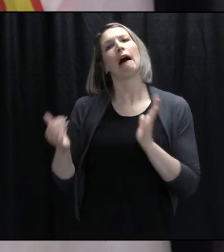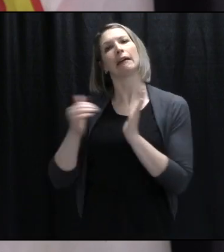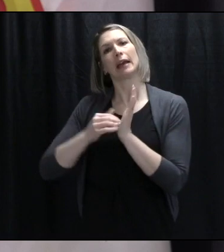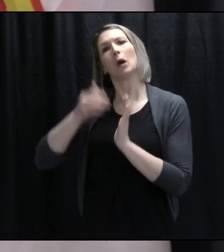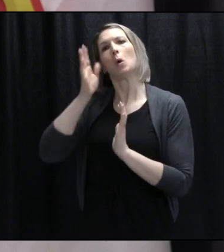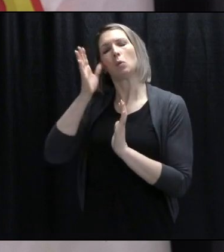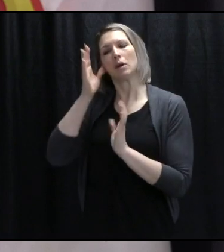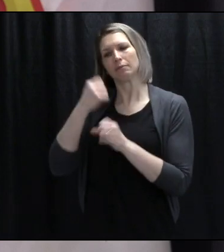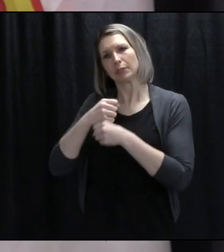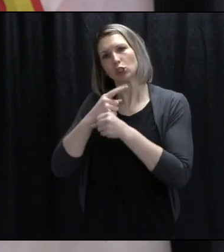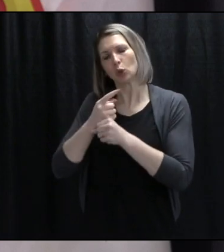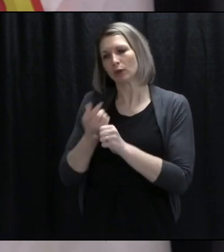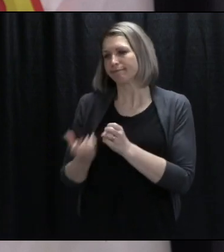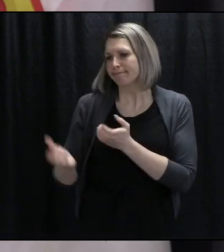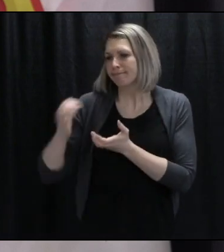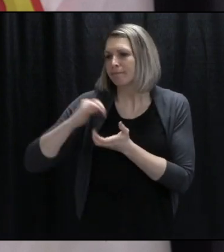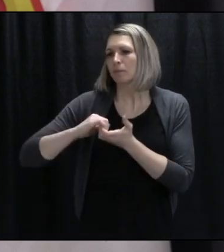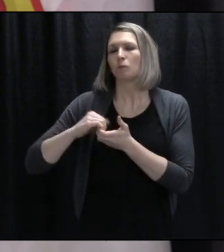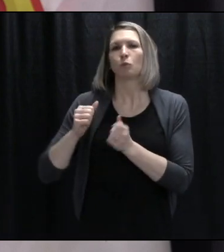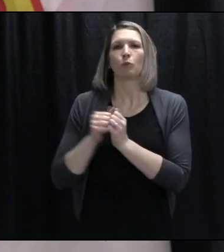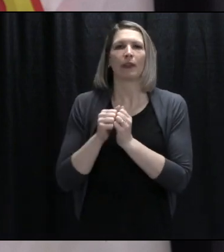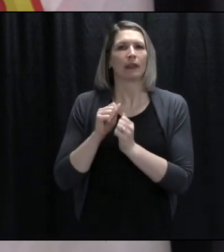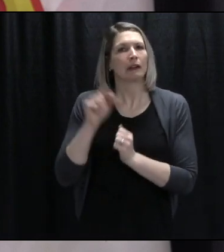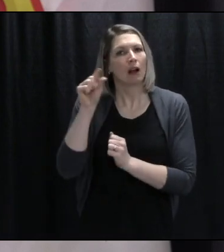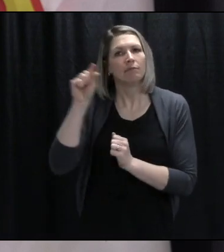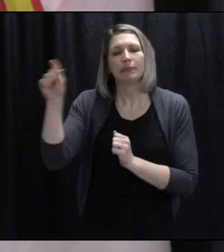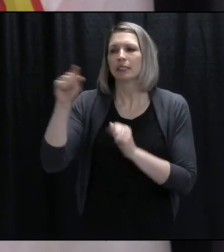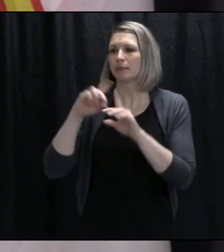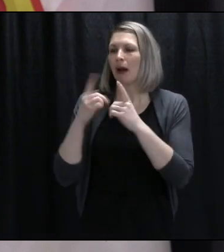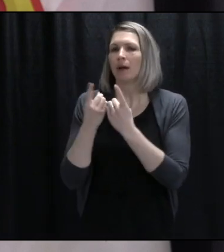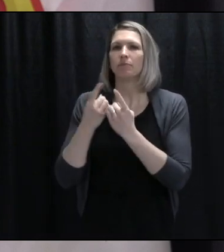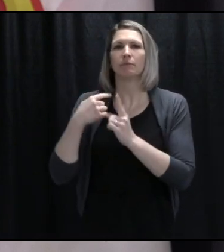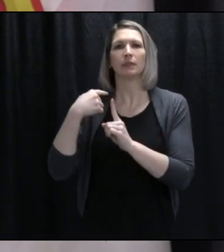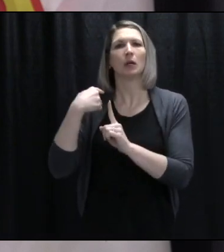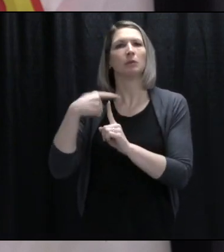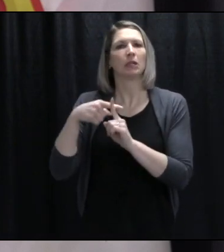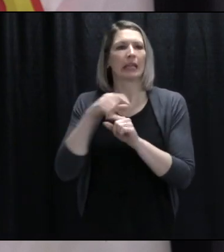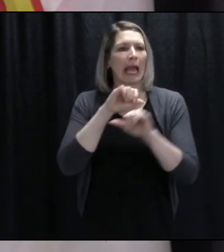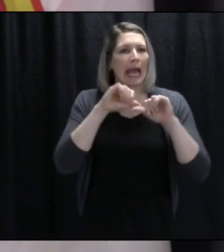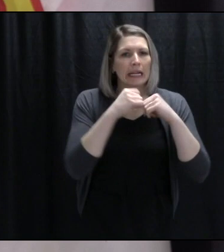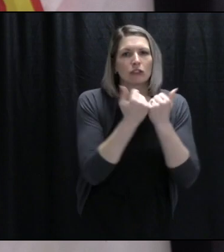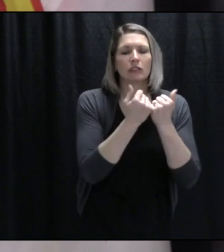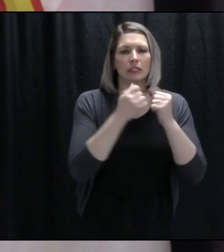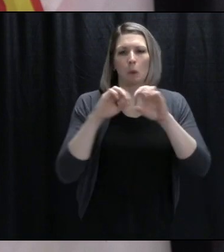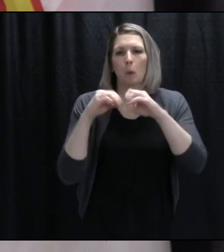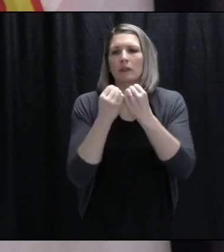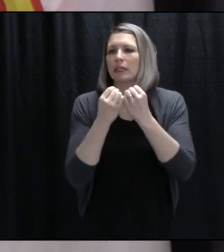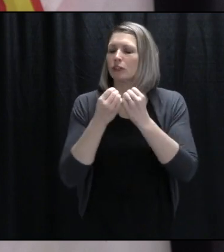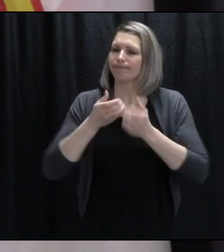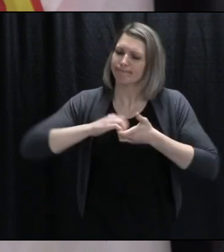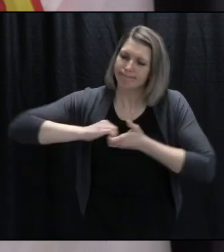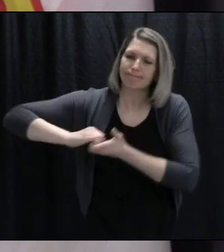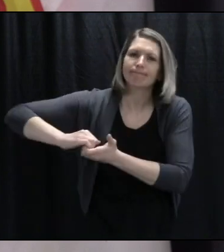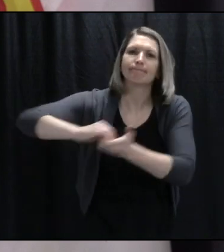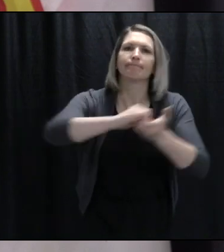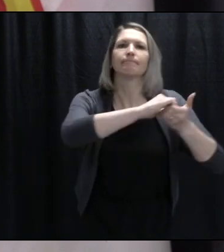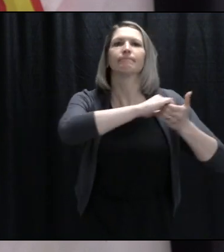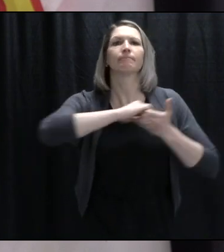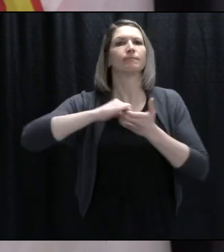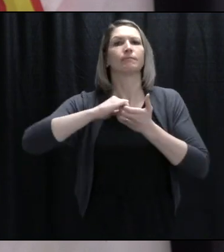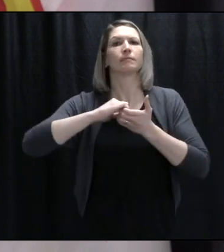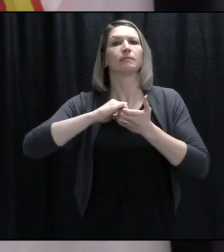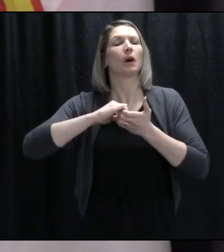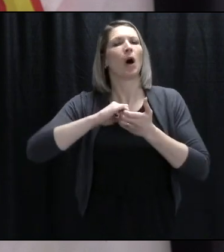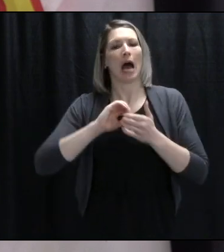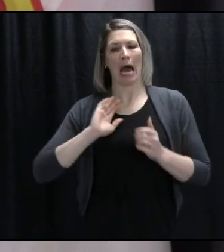together, provide guidance to local governments throughout the province. We are on the same page here. We share the same